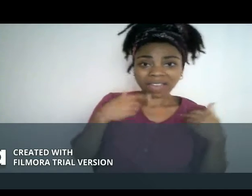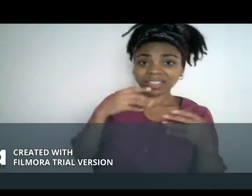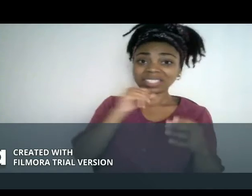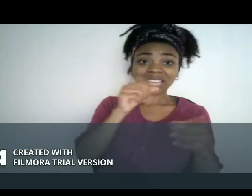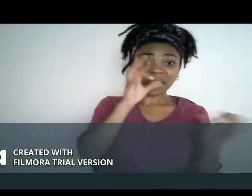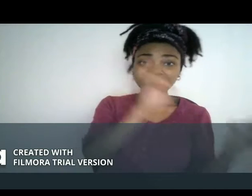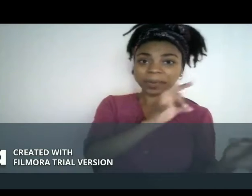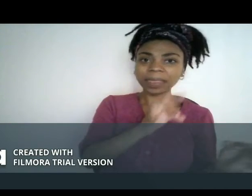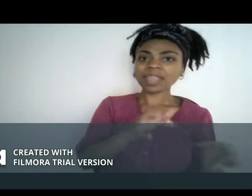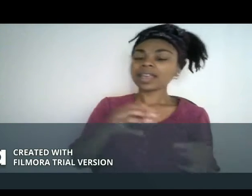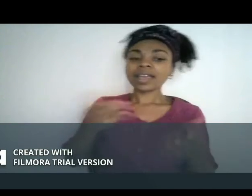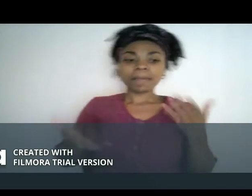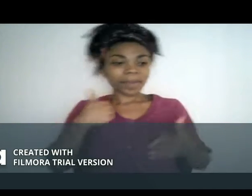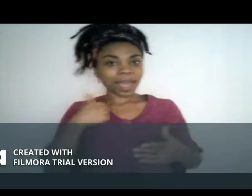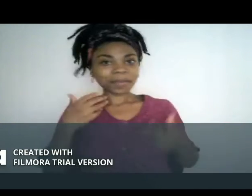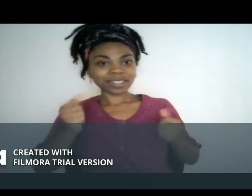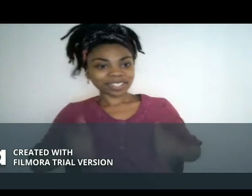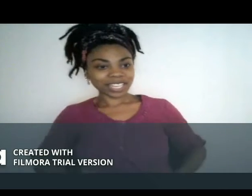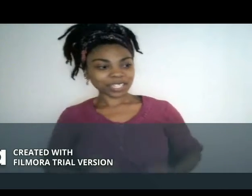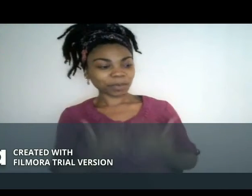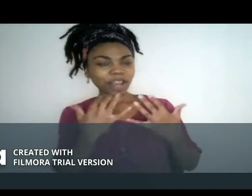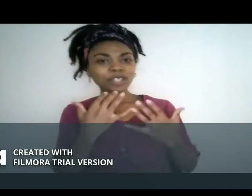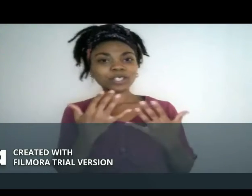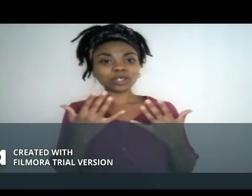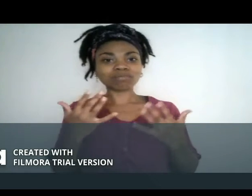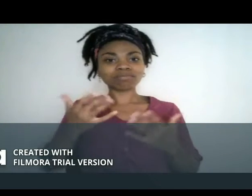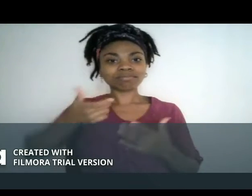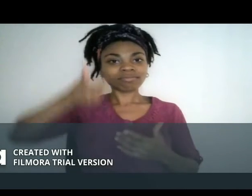you to be okay with even shaving your head.